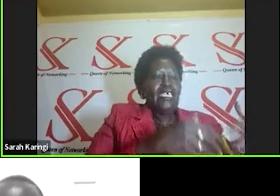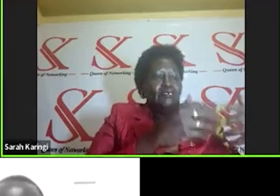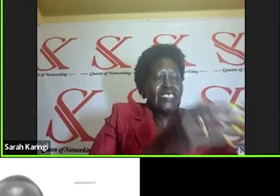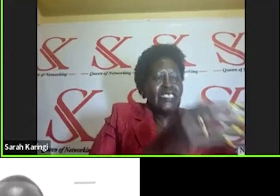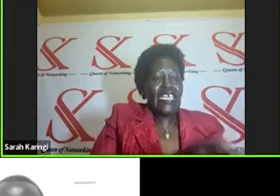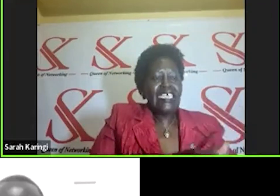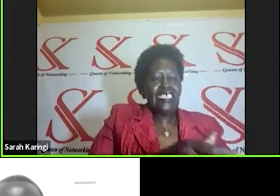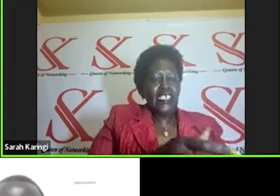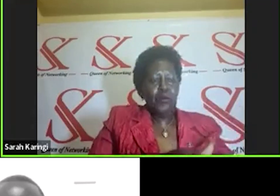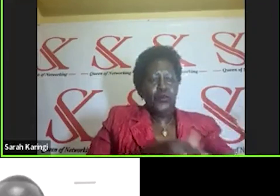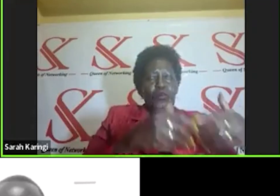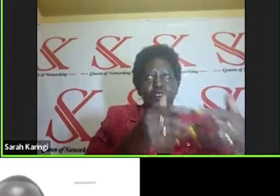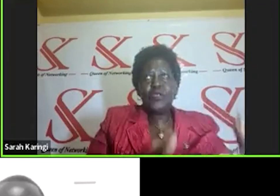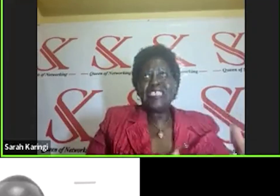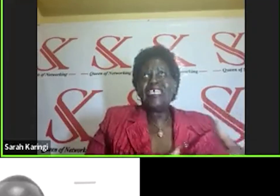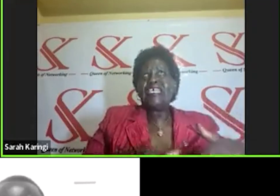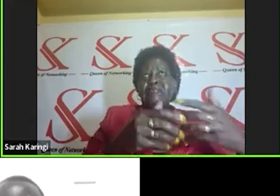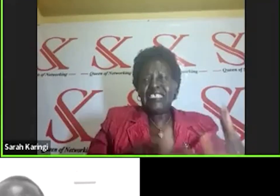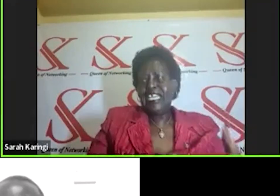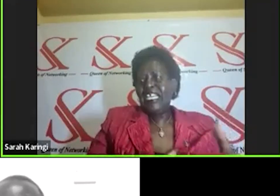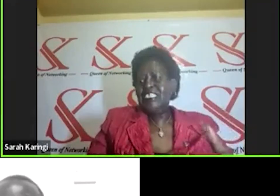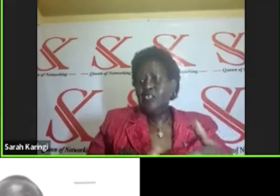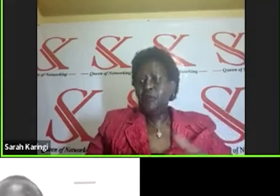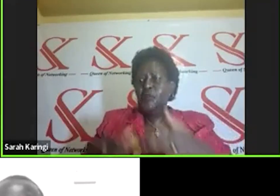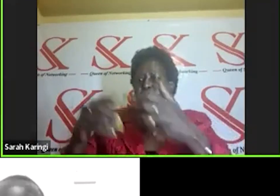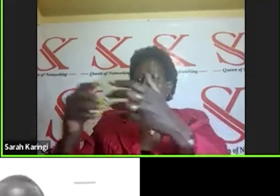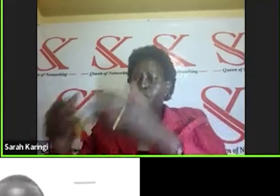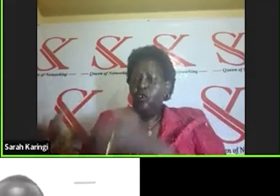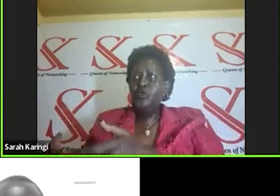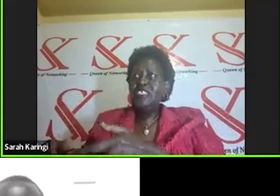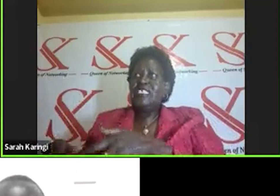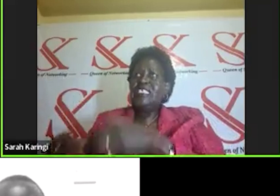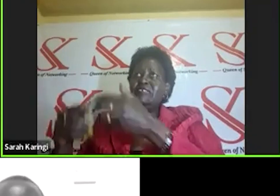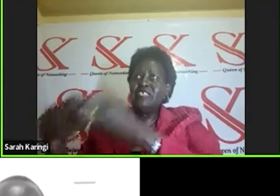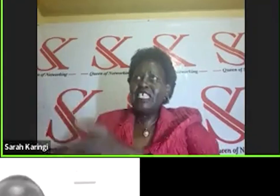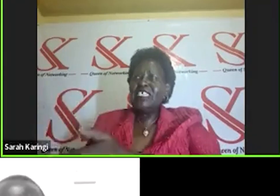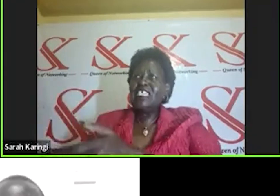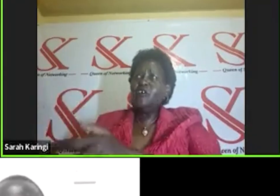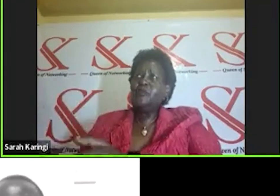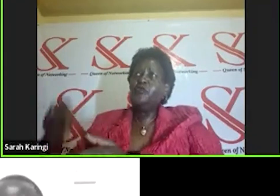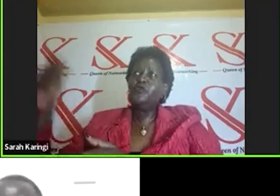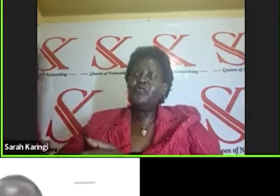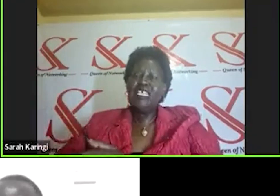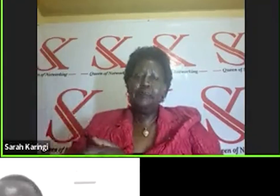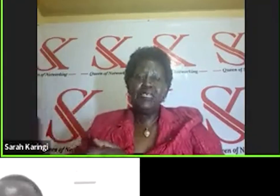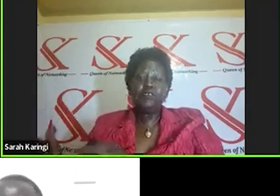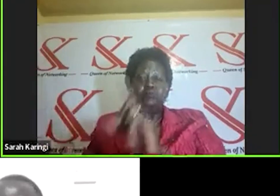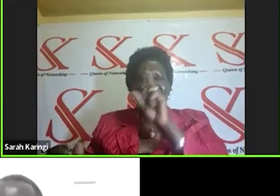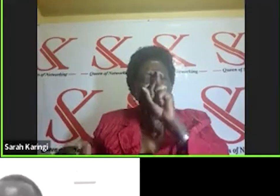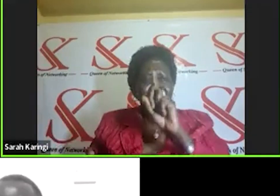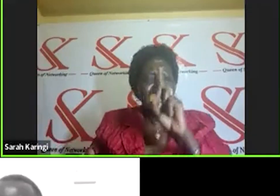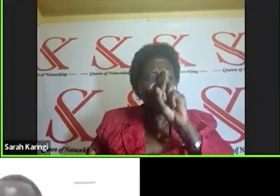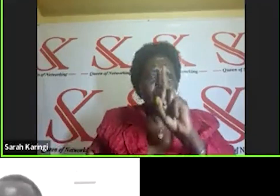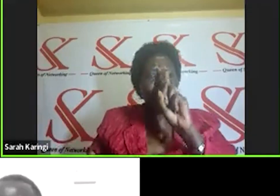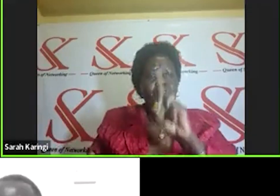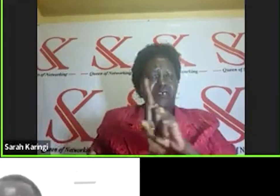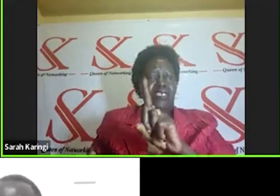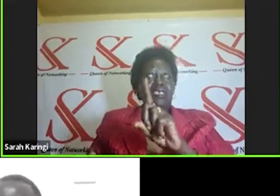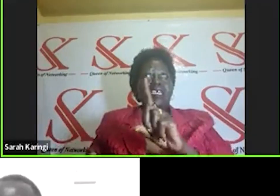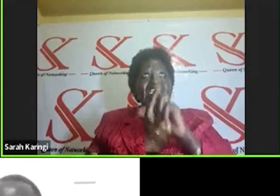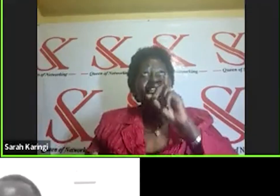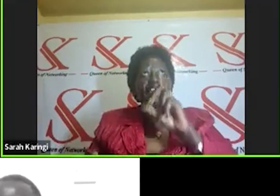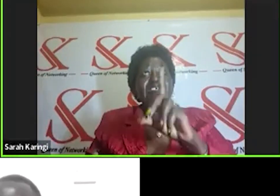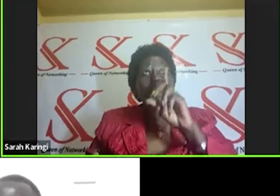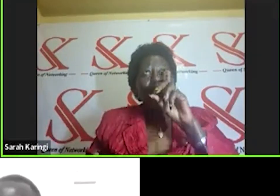me? If Sarah doesn't help you, go to Atara. If Atara can't help you, go to Richard. If Richard can't help you, go to the other person. But never stop